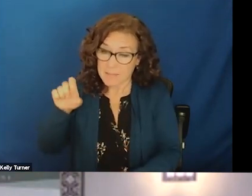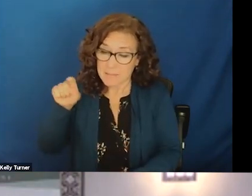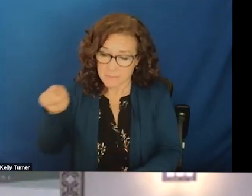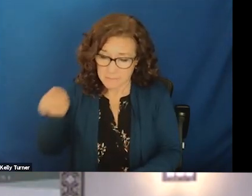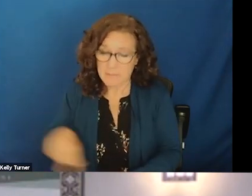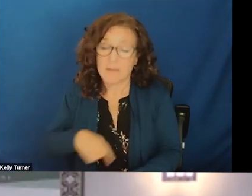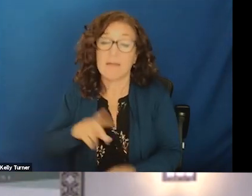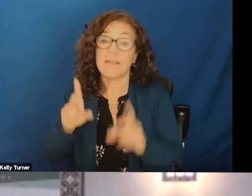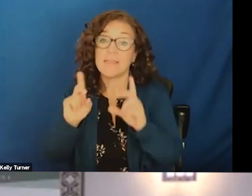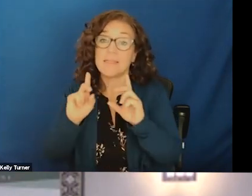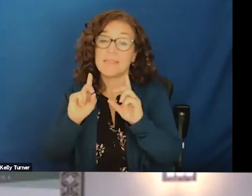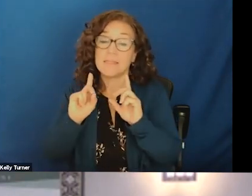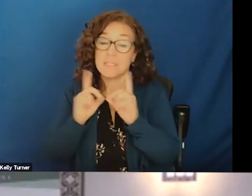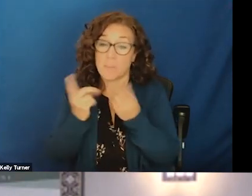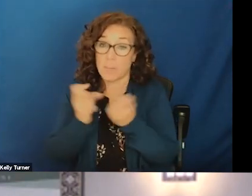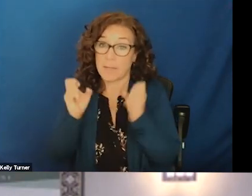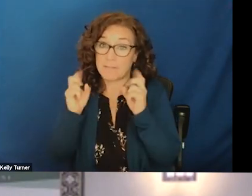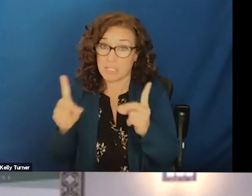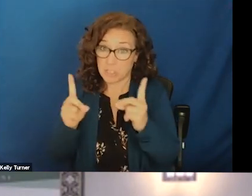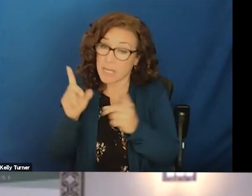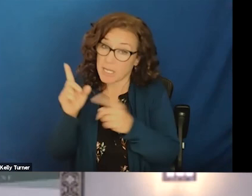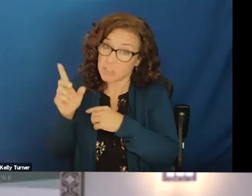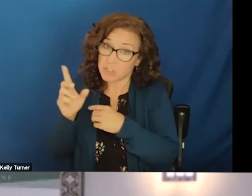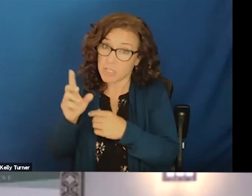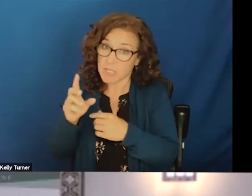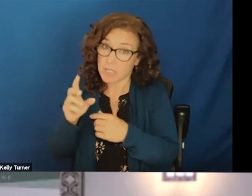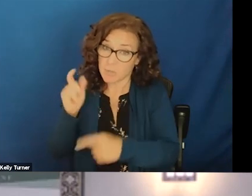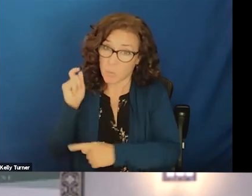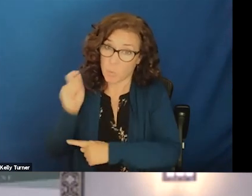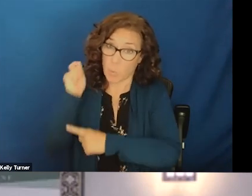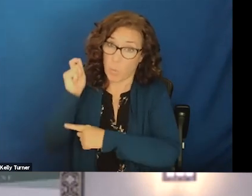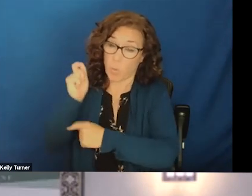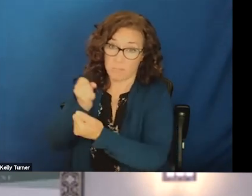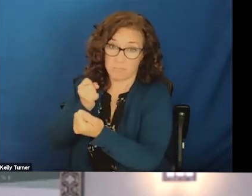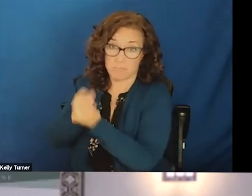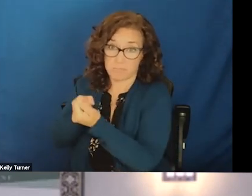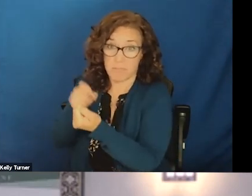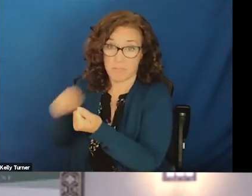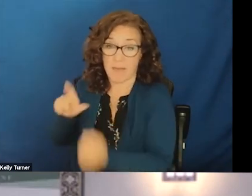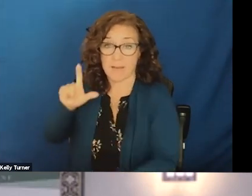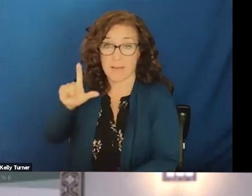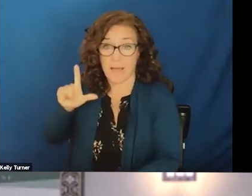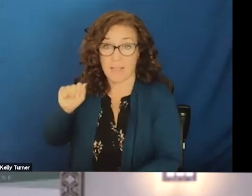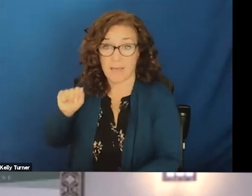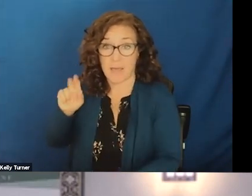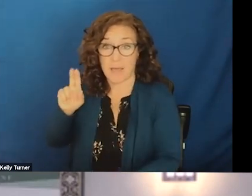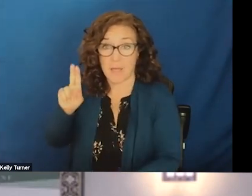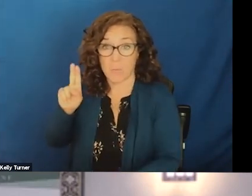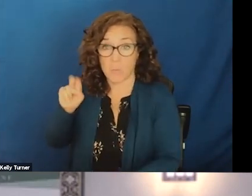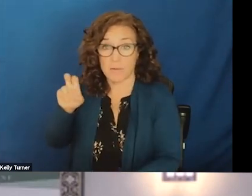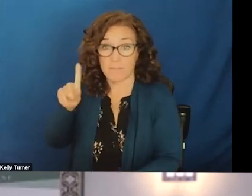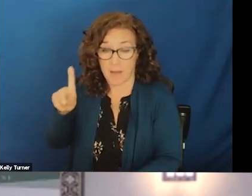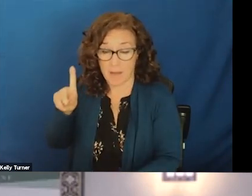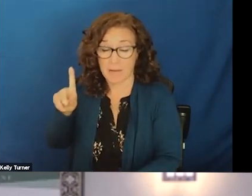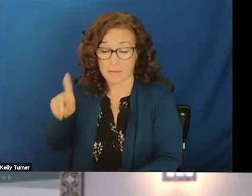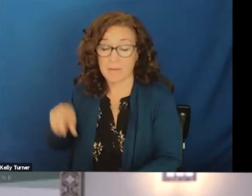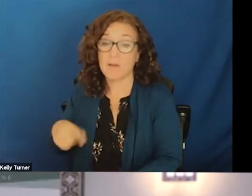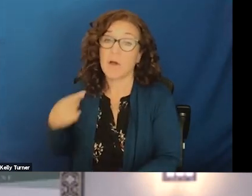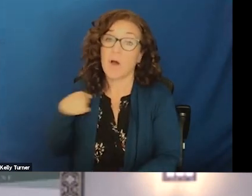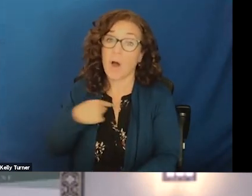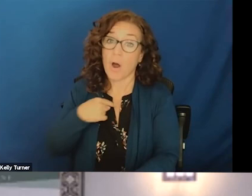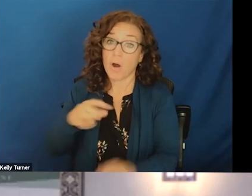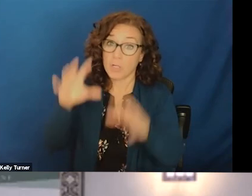in California ruled in their favor that LA Unified, our superintendent, Hilda Maldonado, has